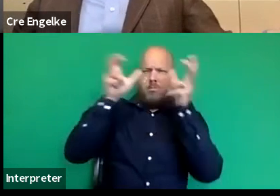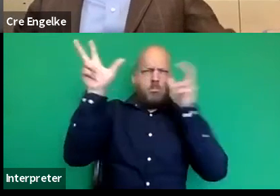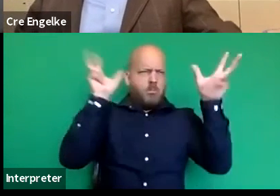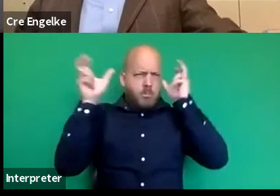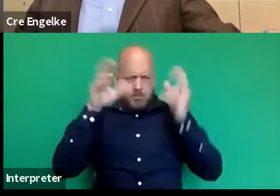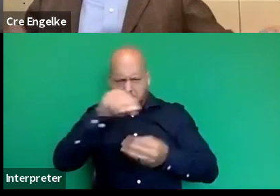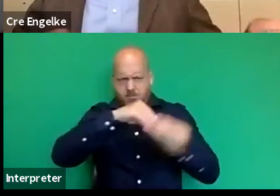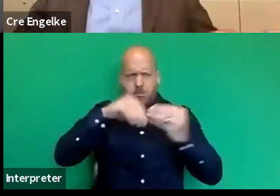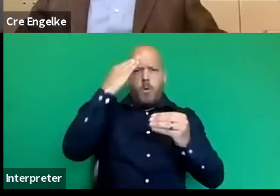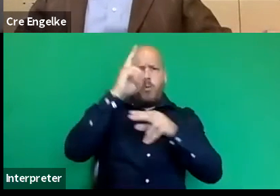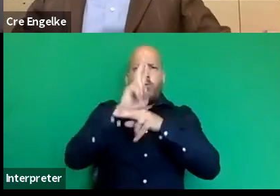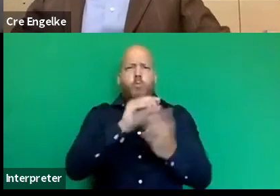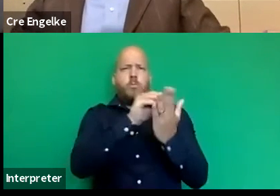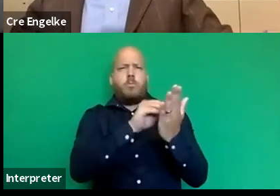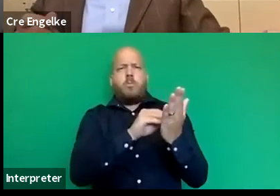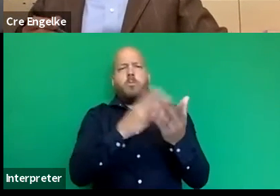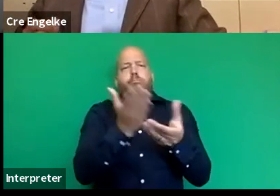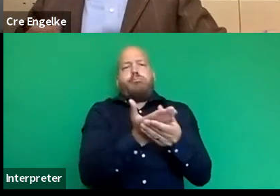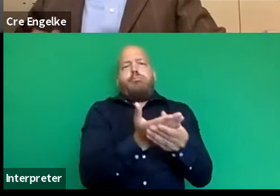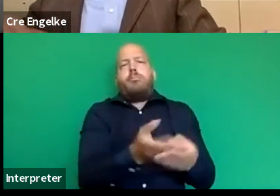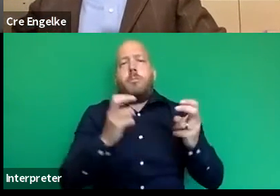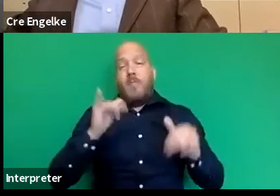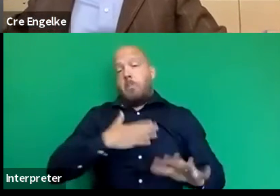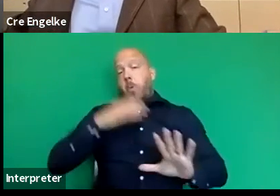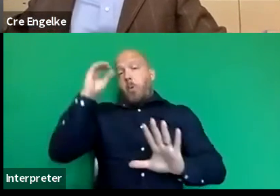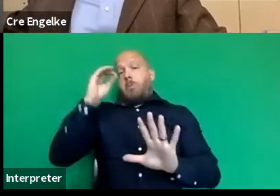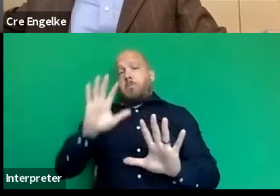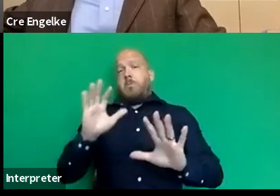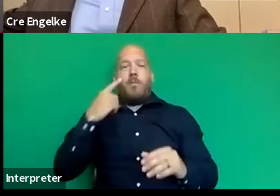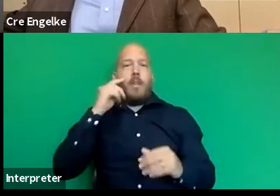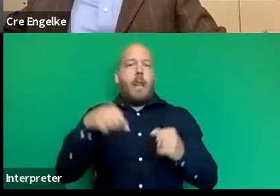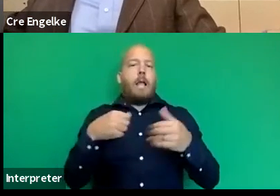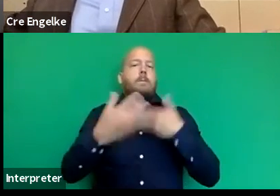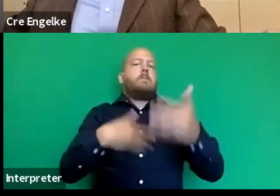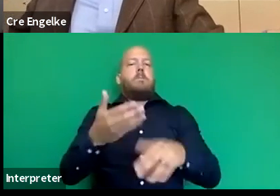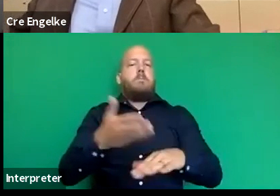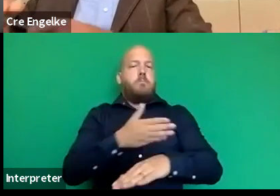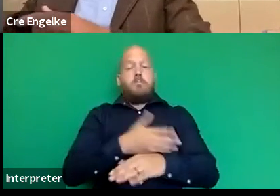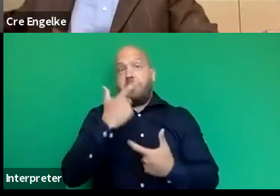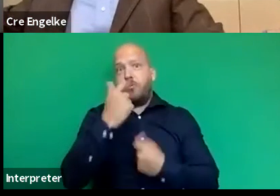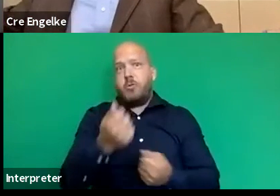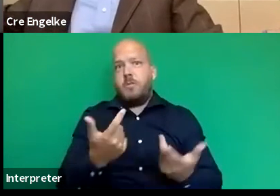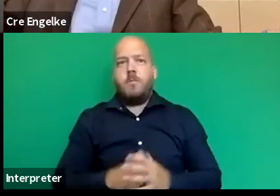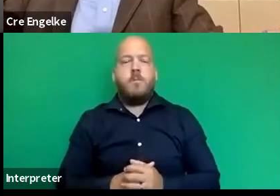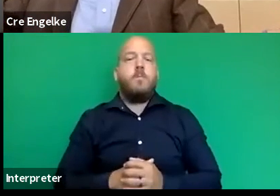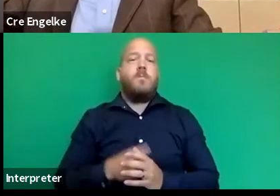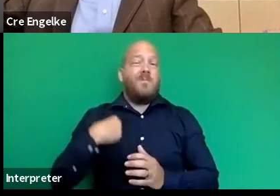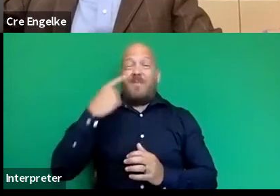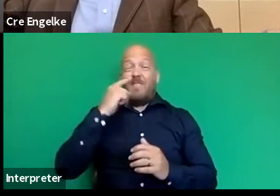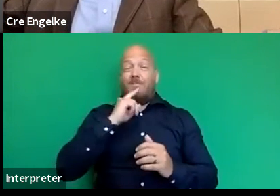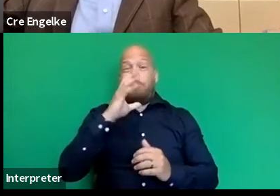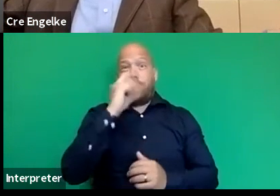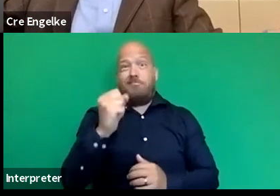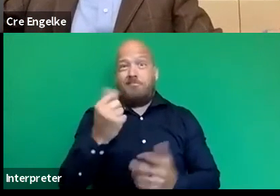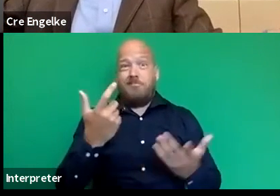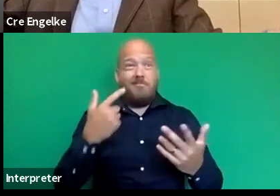my opinion. So it's interesting. It's going to be, I think, fascinating to see over the next few